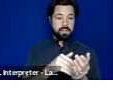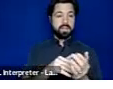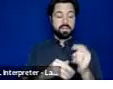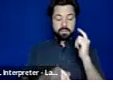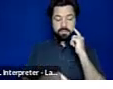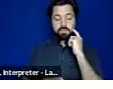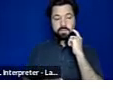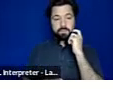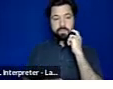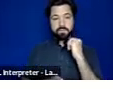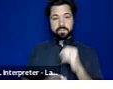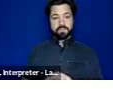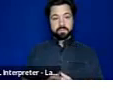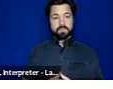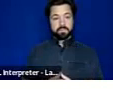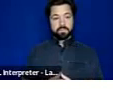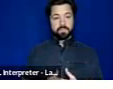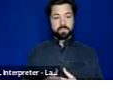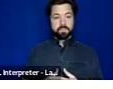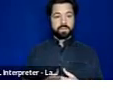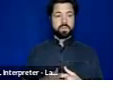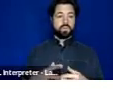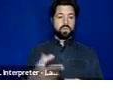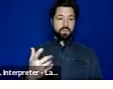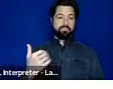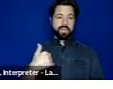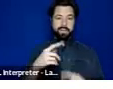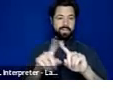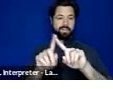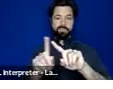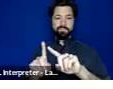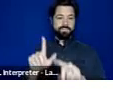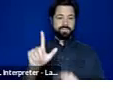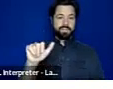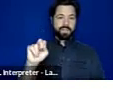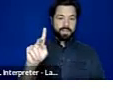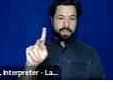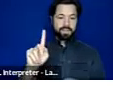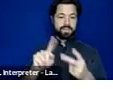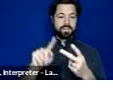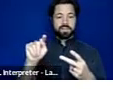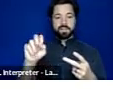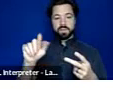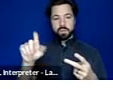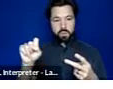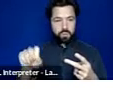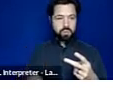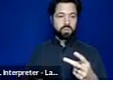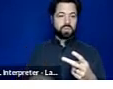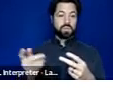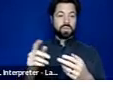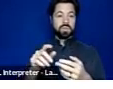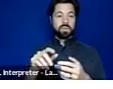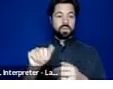guide. And then you've got a bunch of other links and tools here. For attribution and